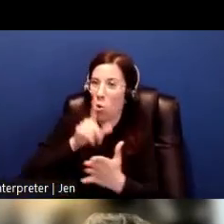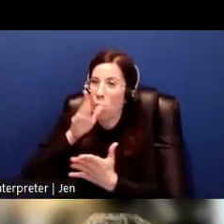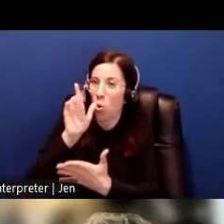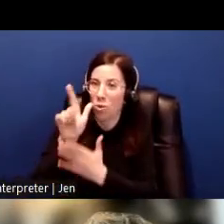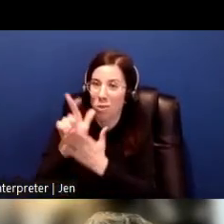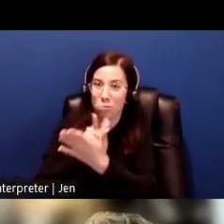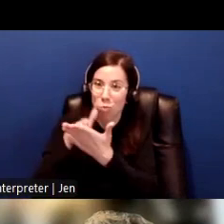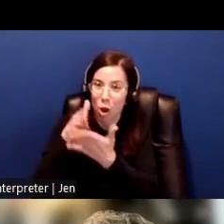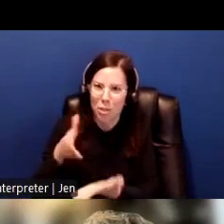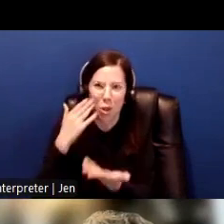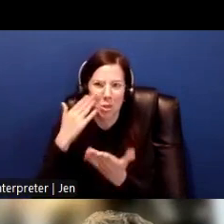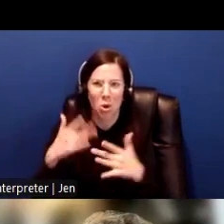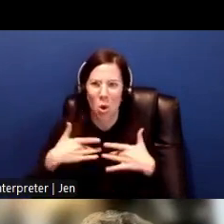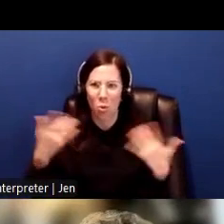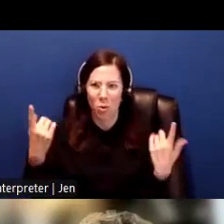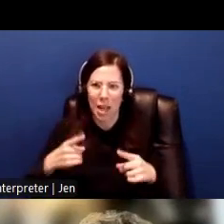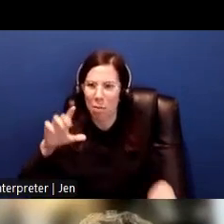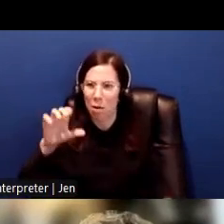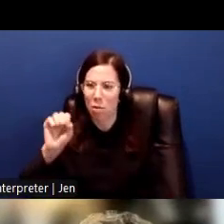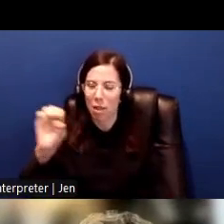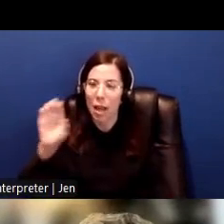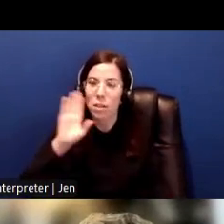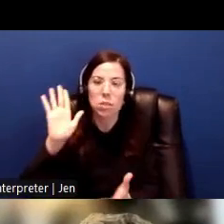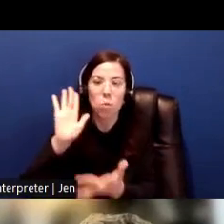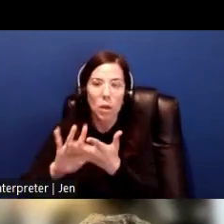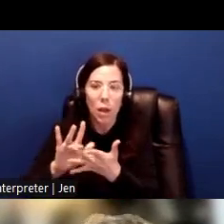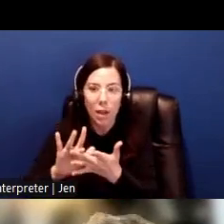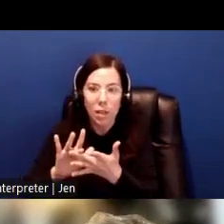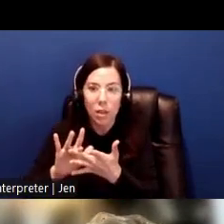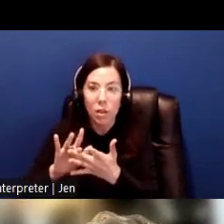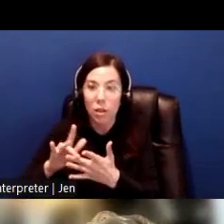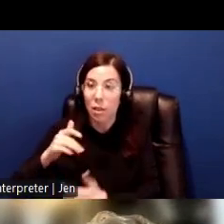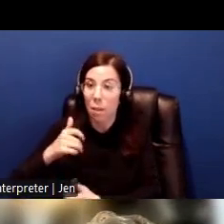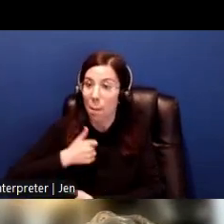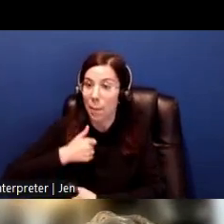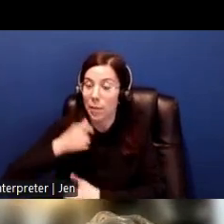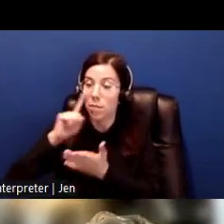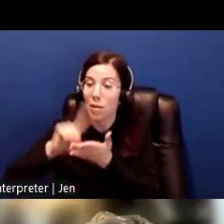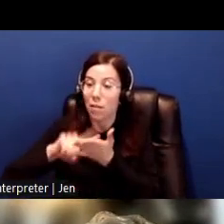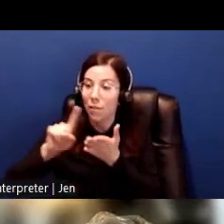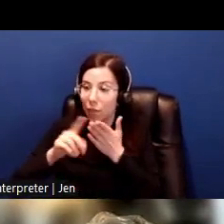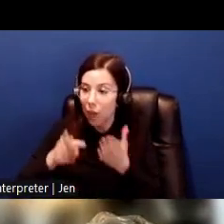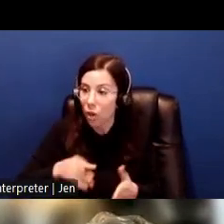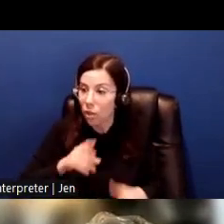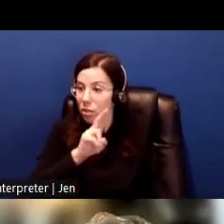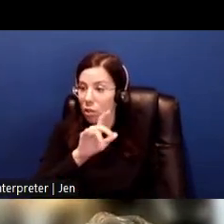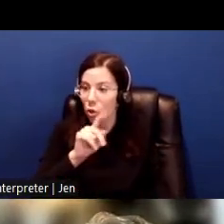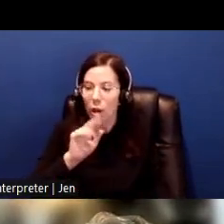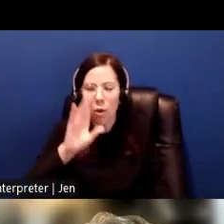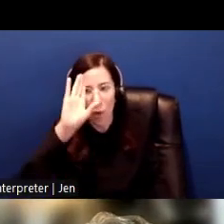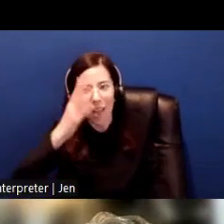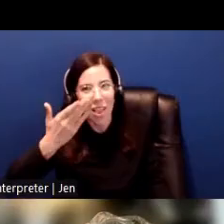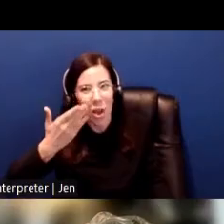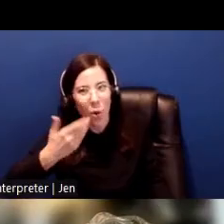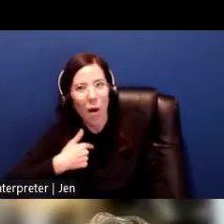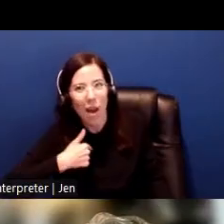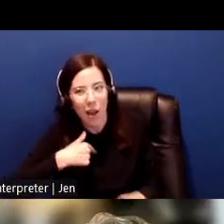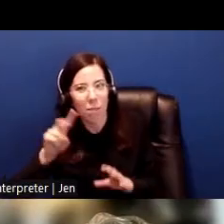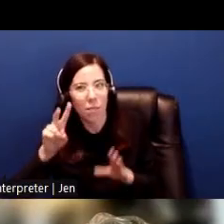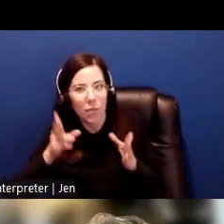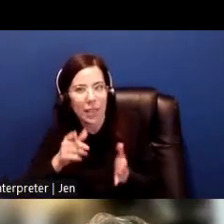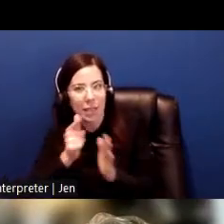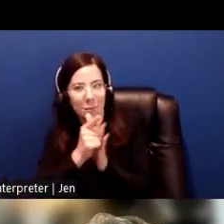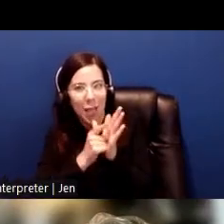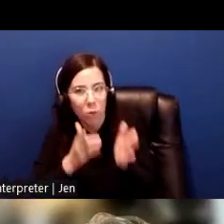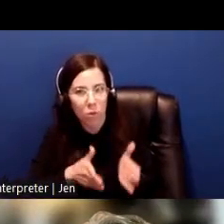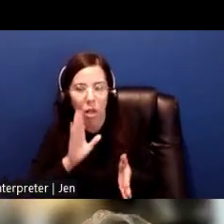what the case status is. So you're going to reach out to the military investigative unit. You're going to introduce yourself as victim's counsel, and you're going to get